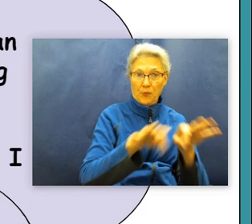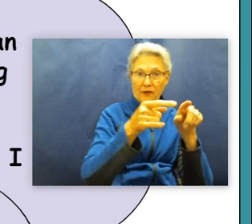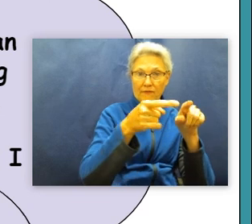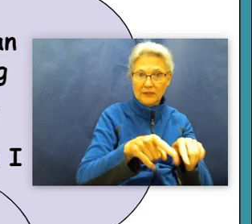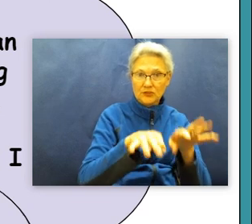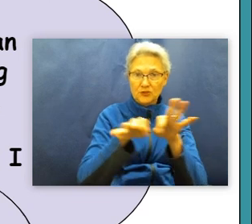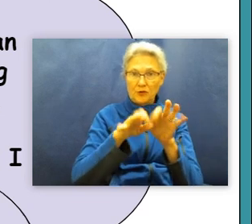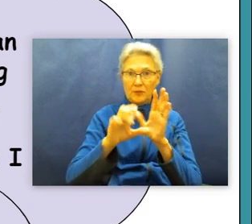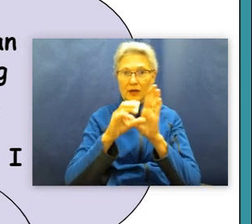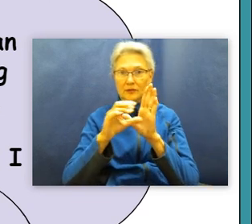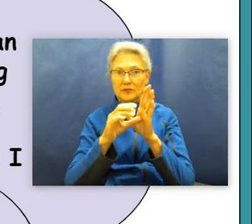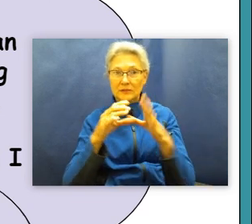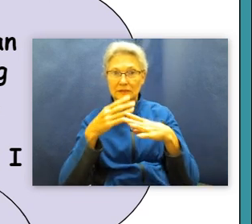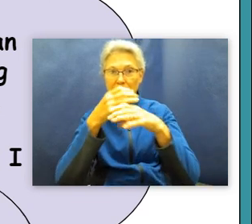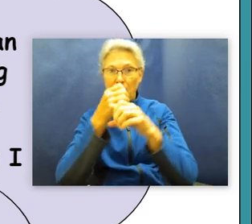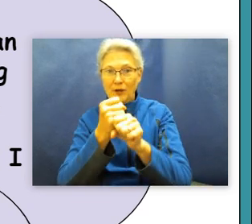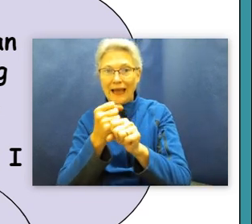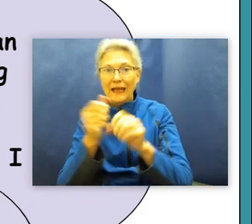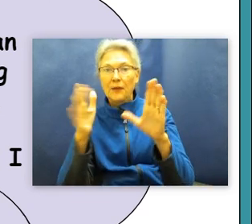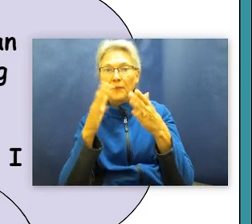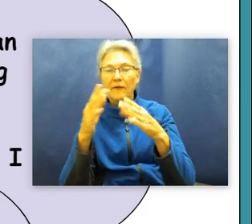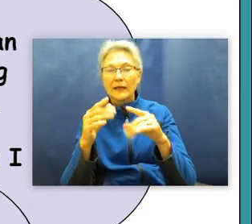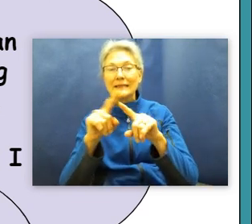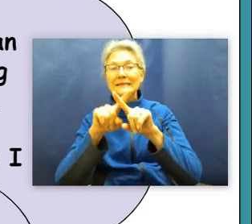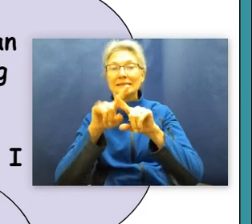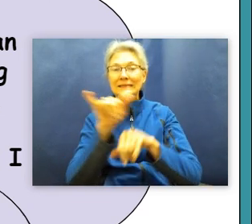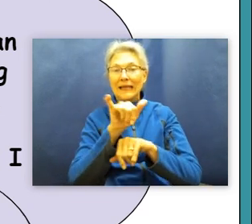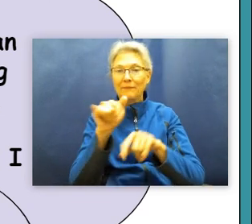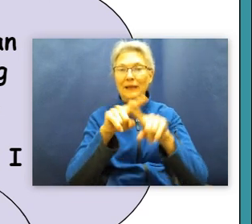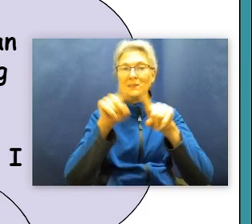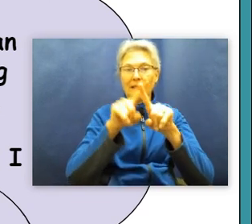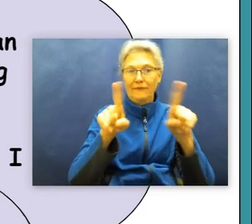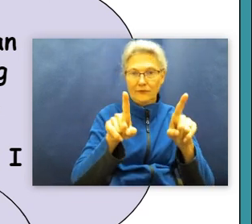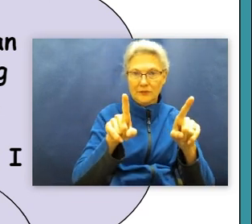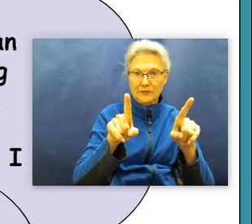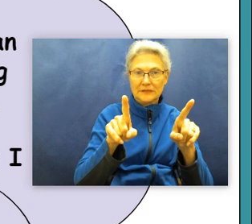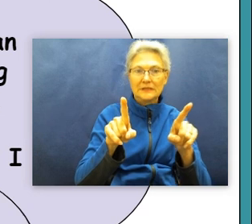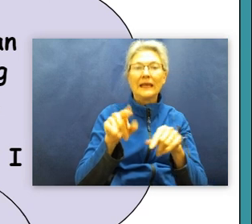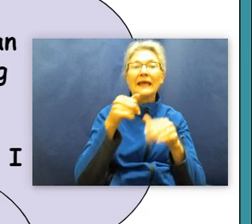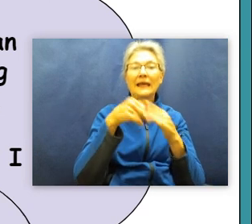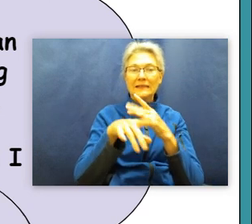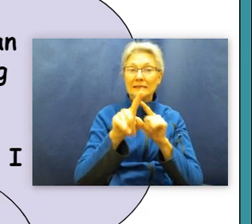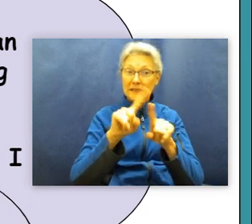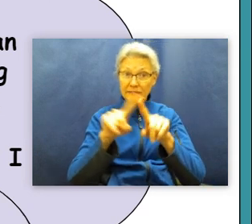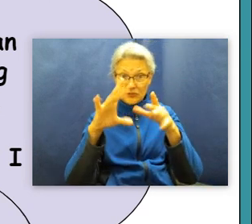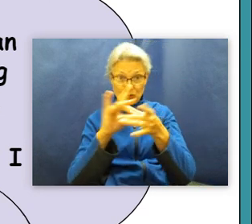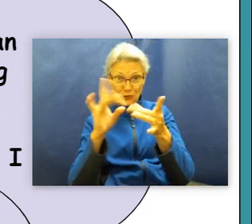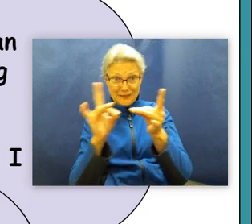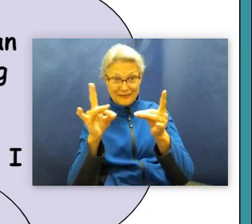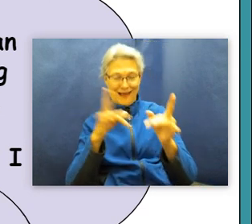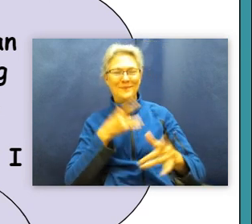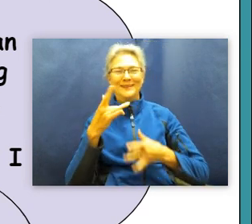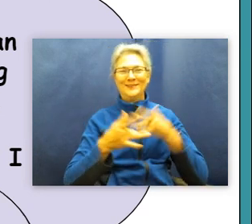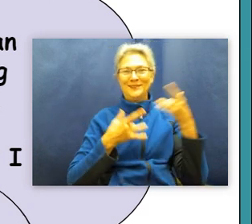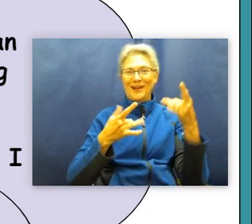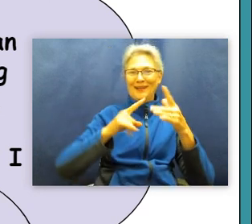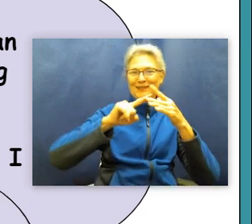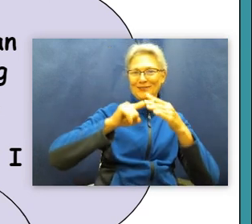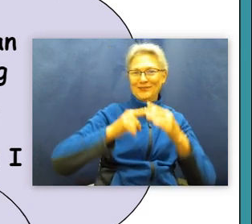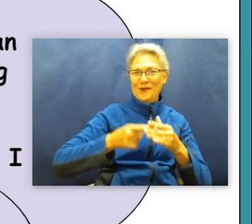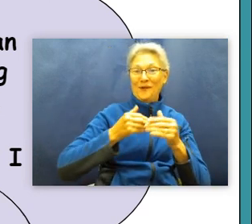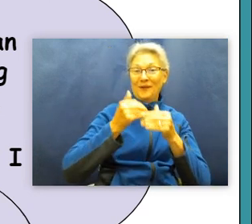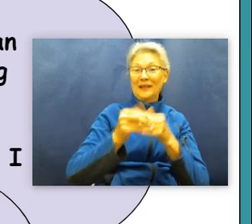describing characters, summarizing, and even comparing and contrasting different texts. I am so excited to start our next unit. Can